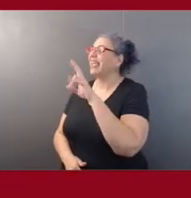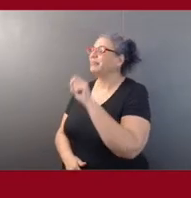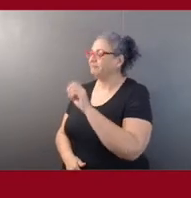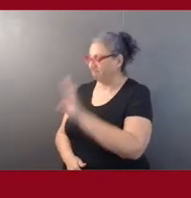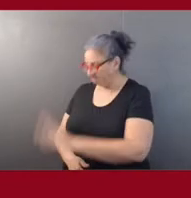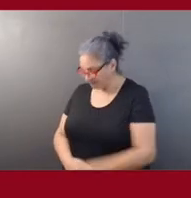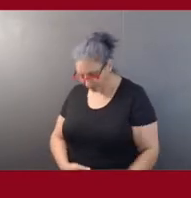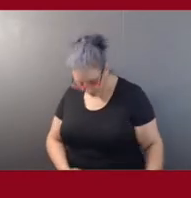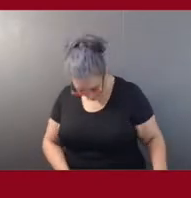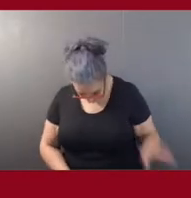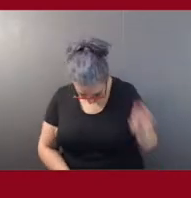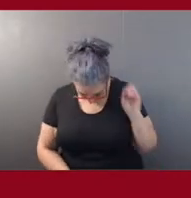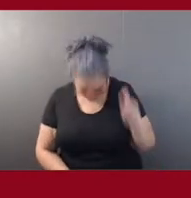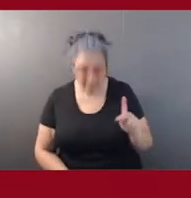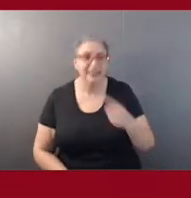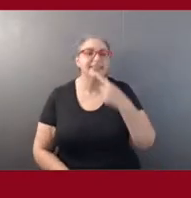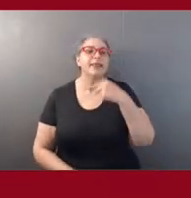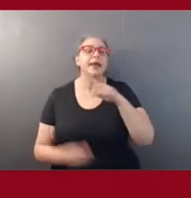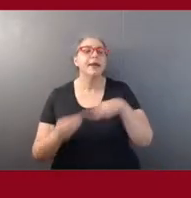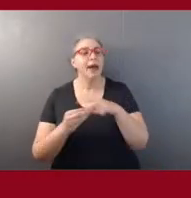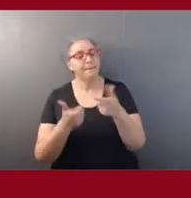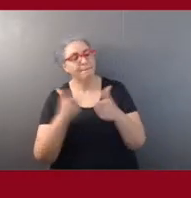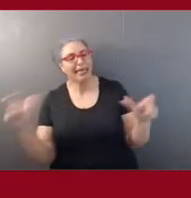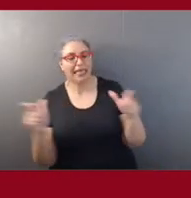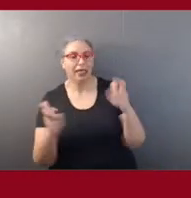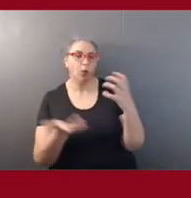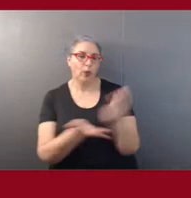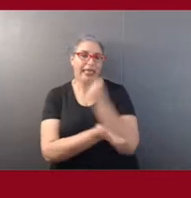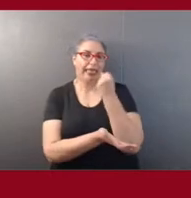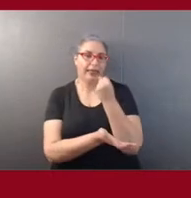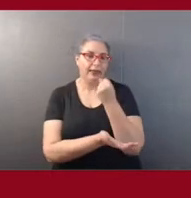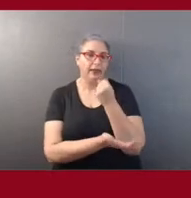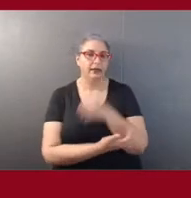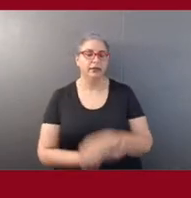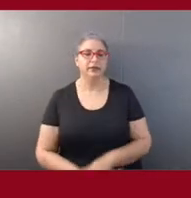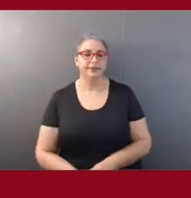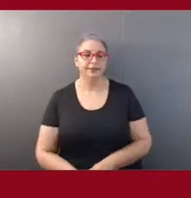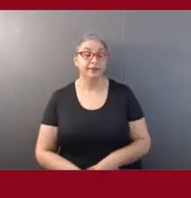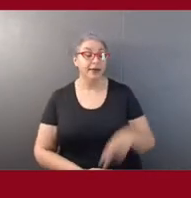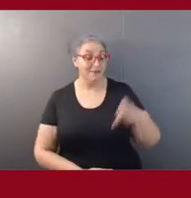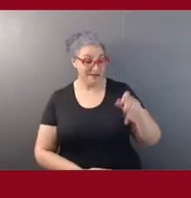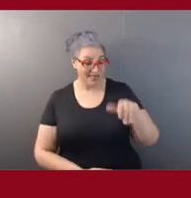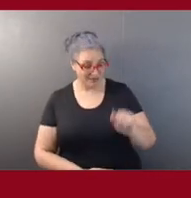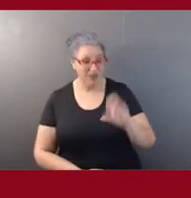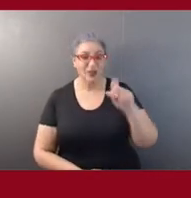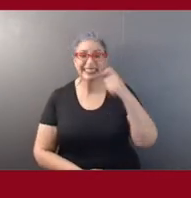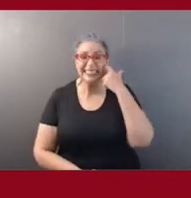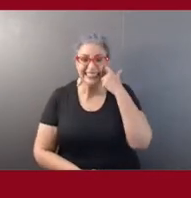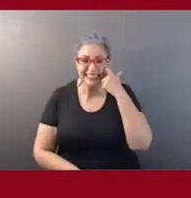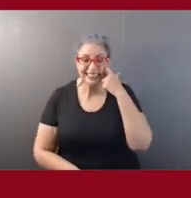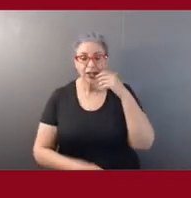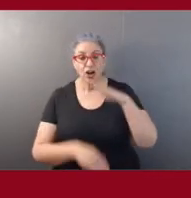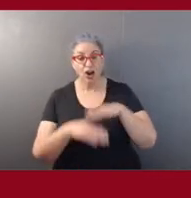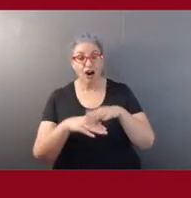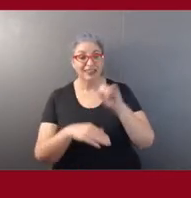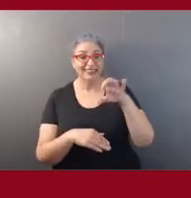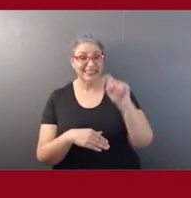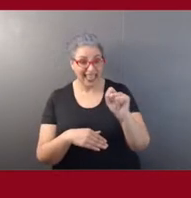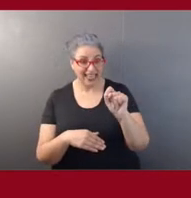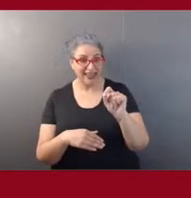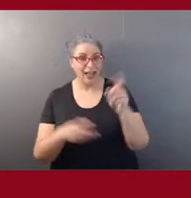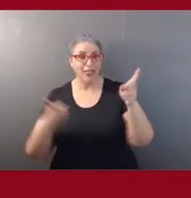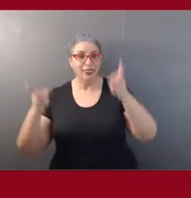had recently. We were on set recently, and we had a director cry because they got to choose